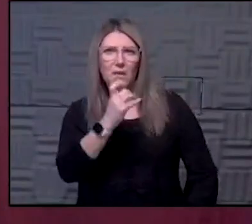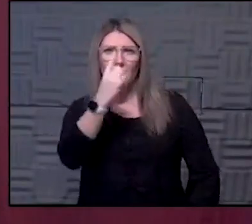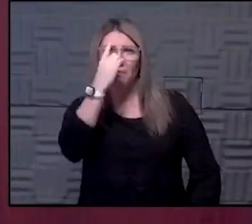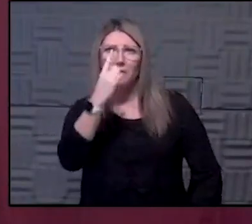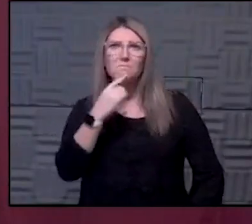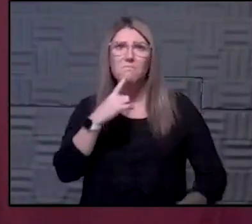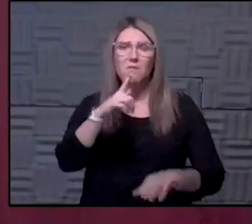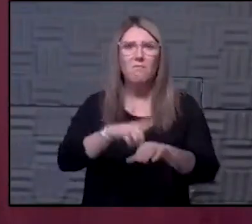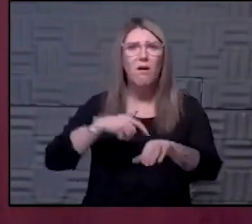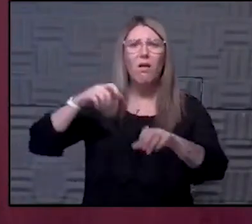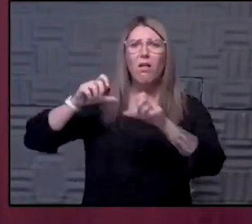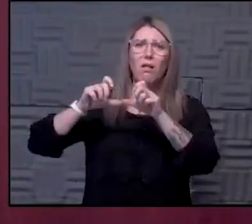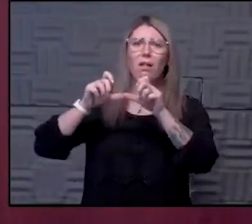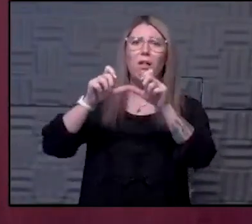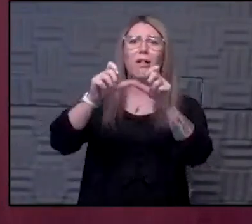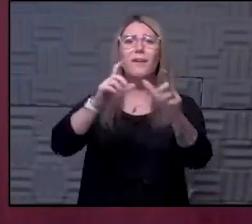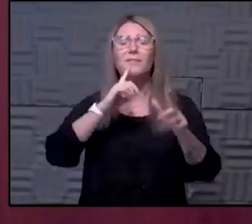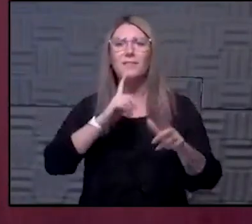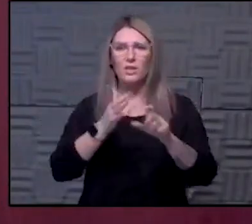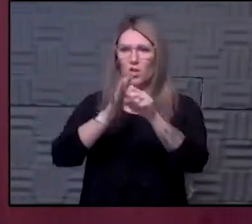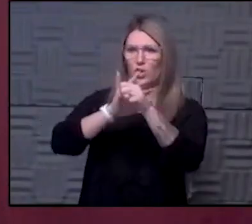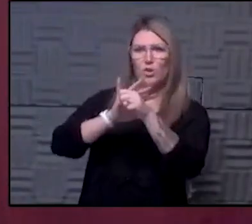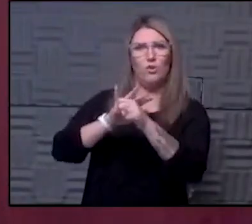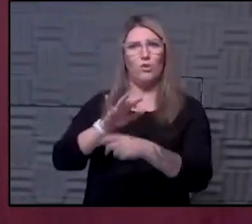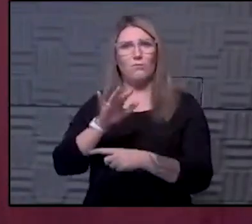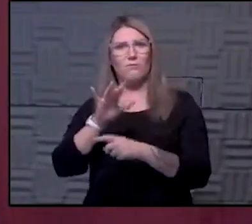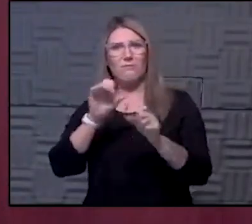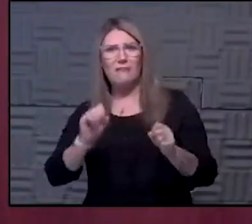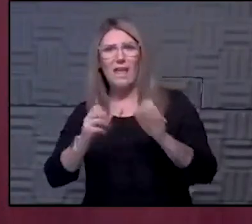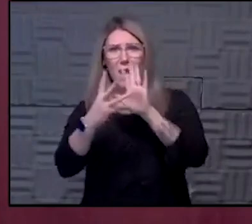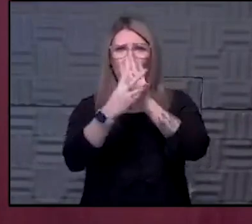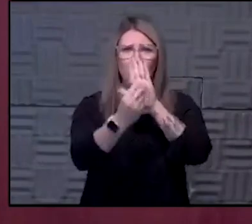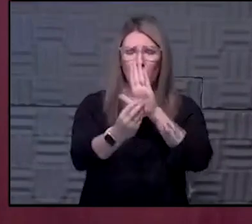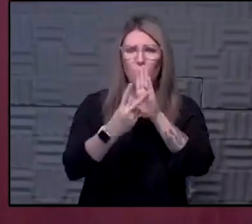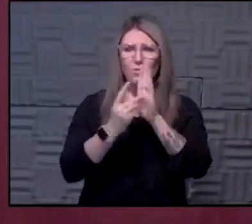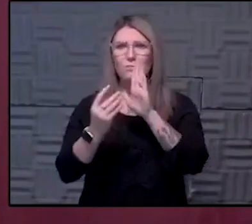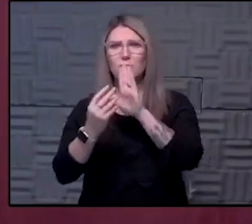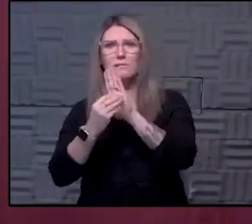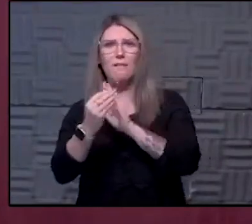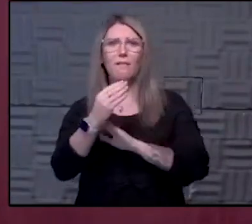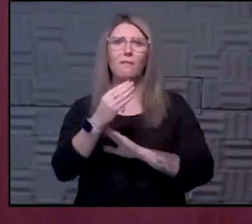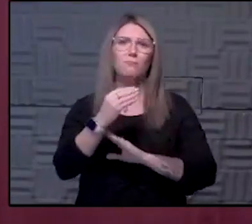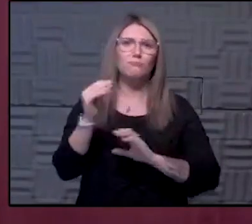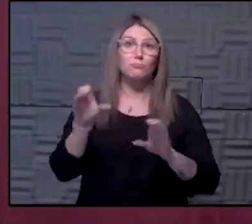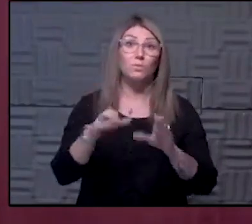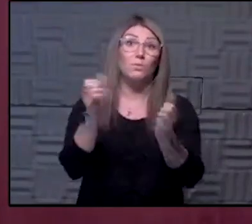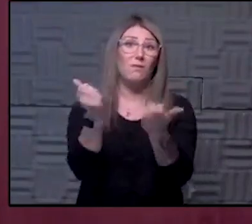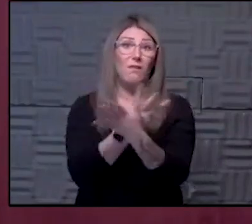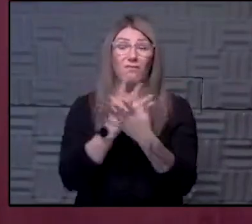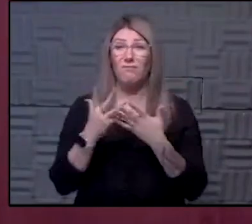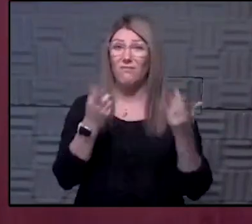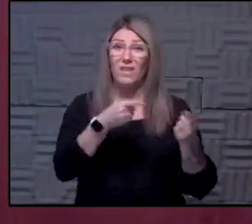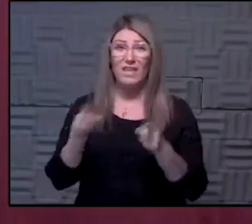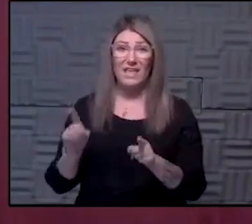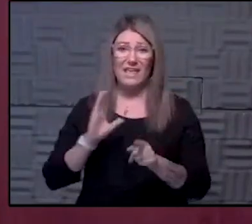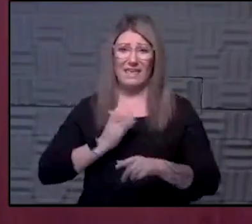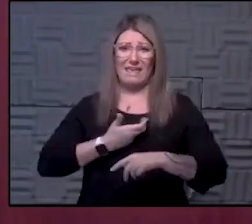long, given that the coronavirus can mutate and do the things it does? I know we're coming up on our